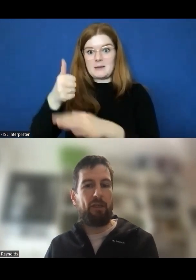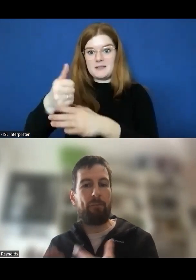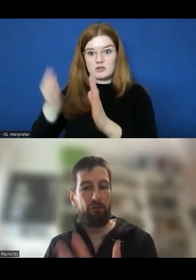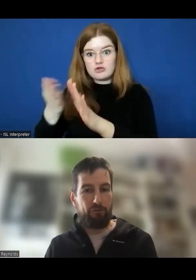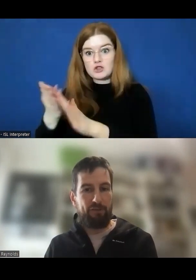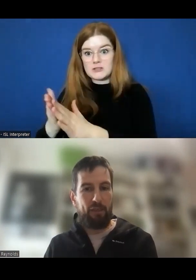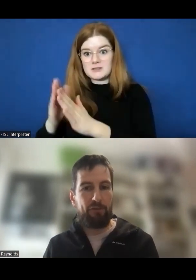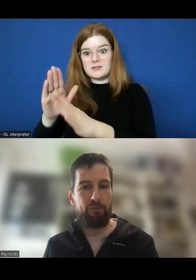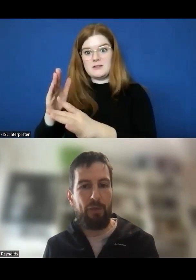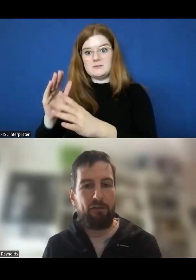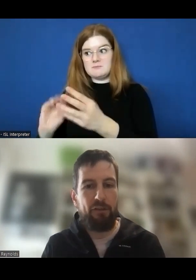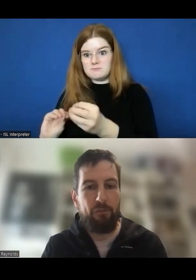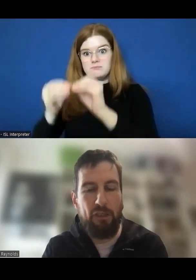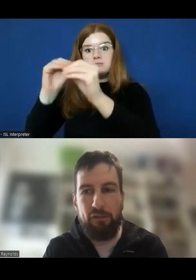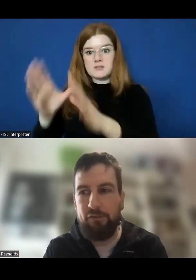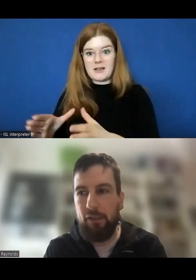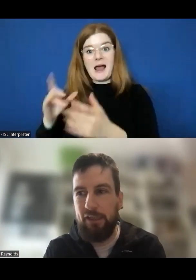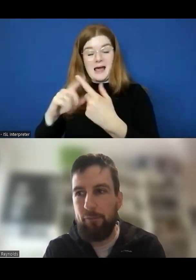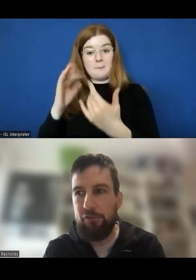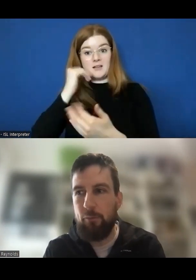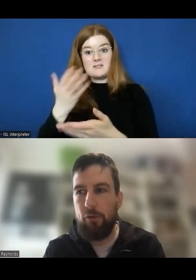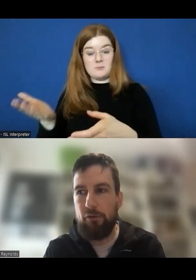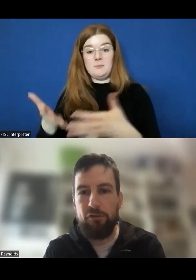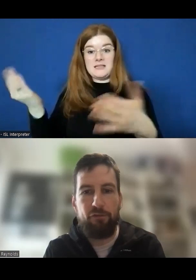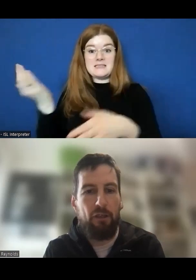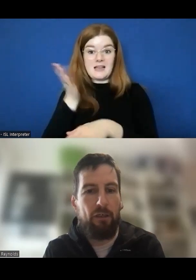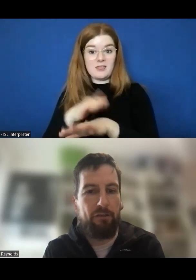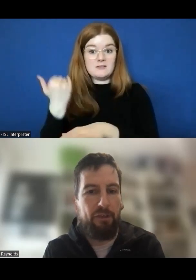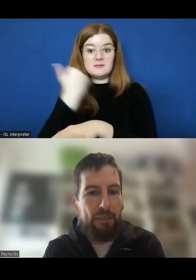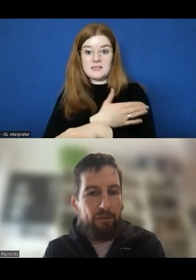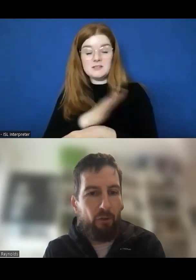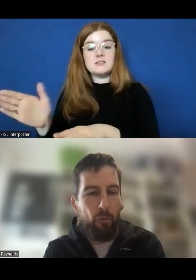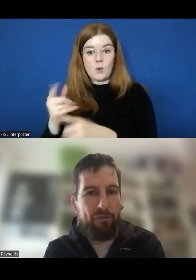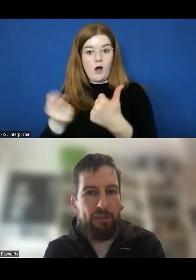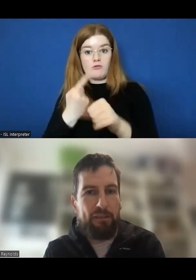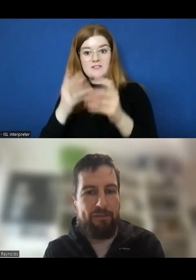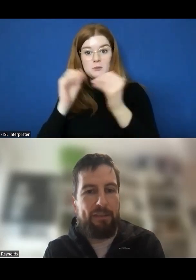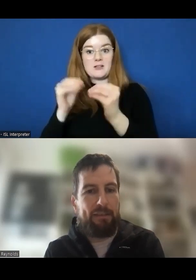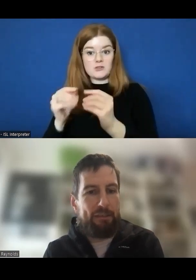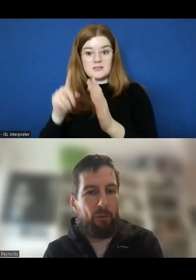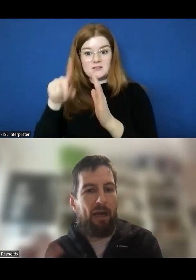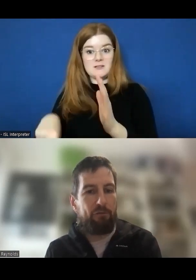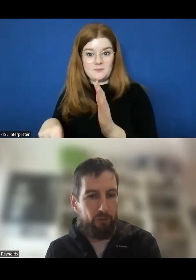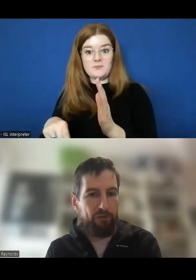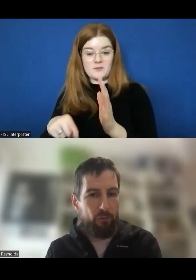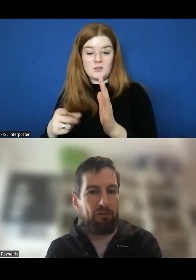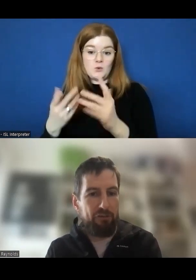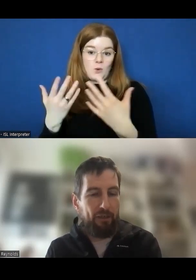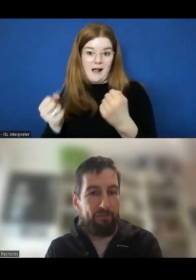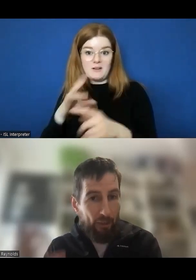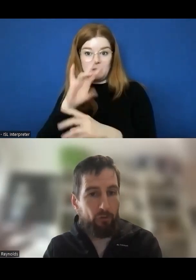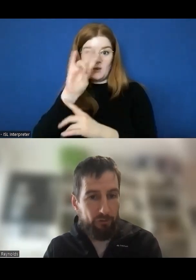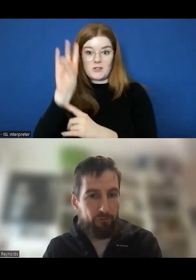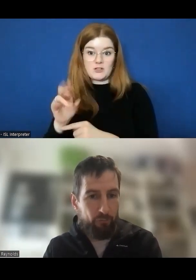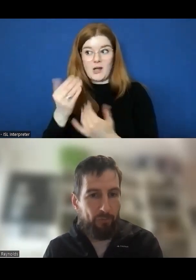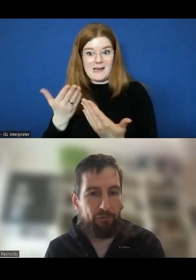has been, and because of these elements of apartheid as well that the Amnesty report and others have highlighted so meticulously, you have, this question that